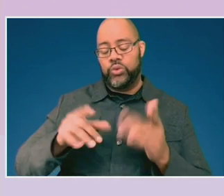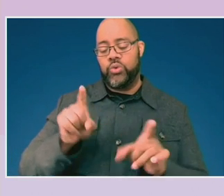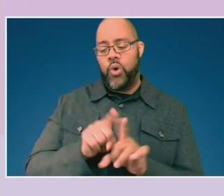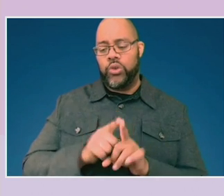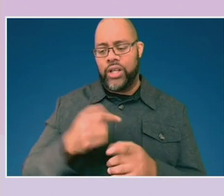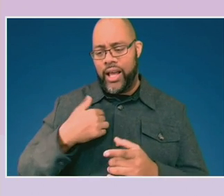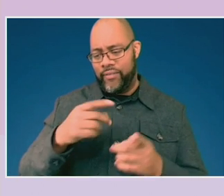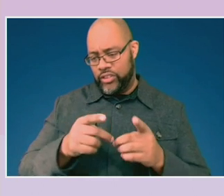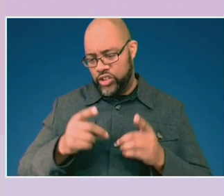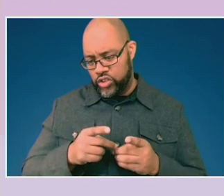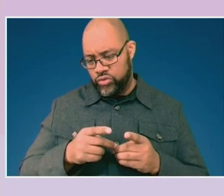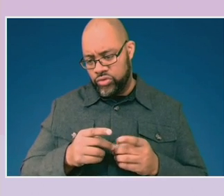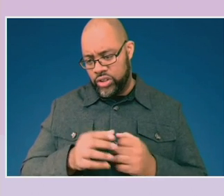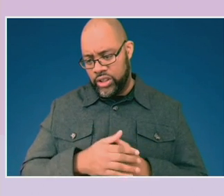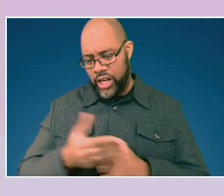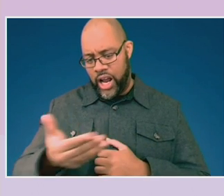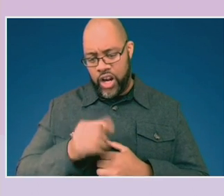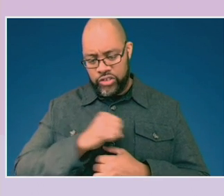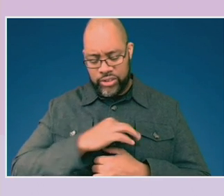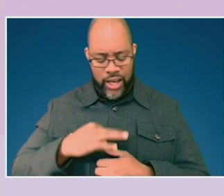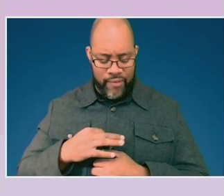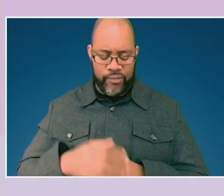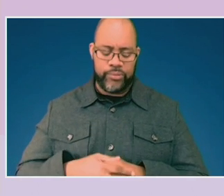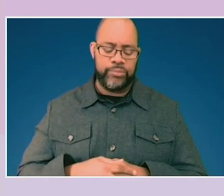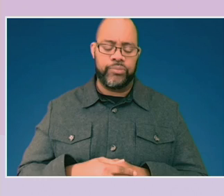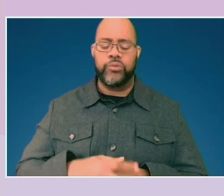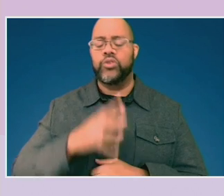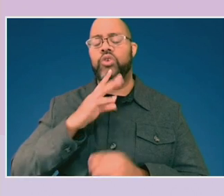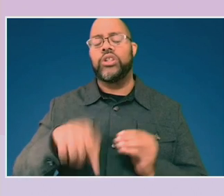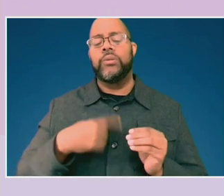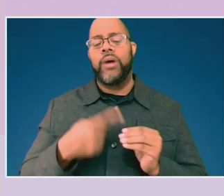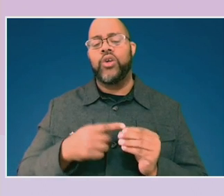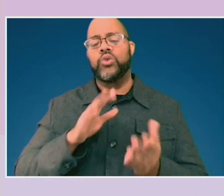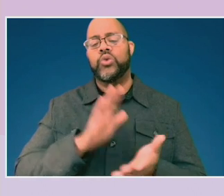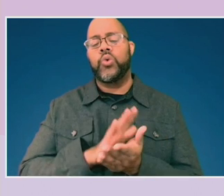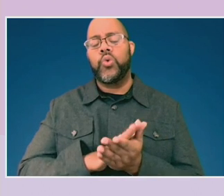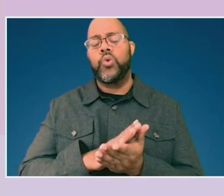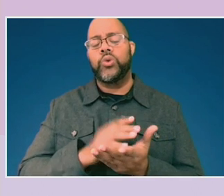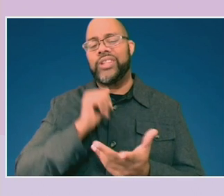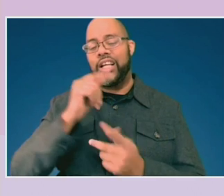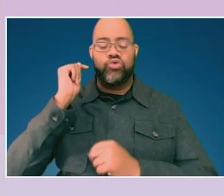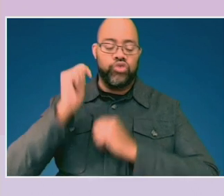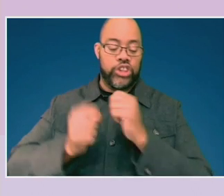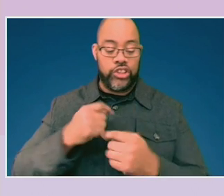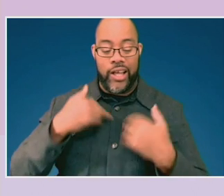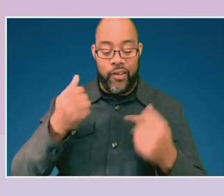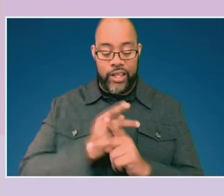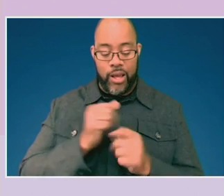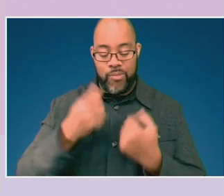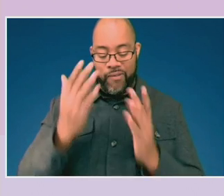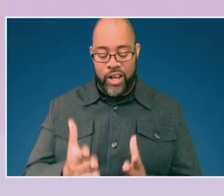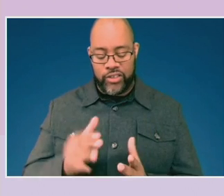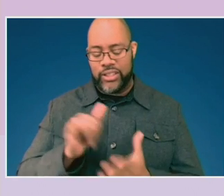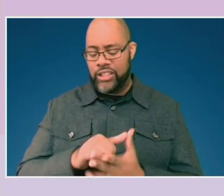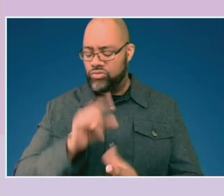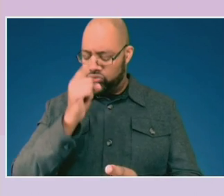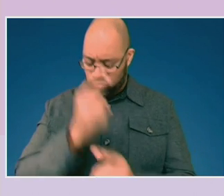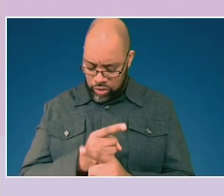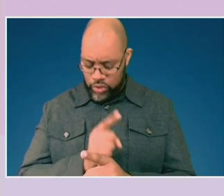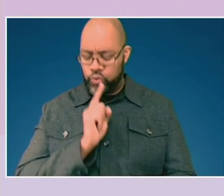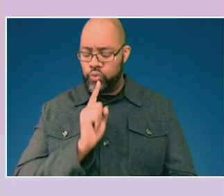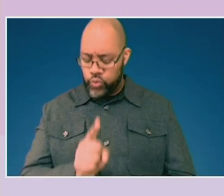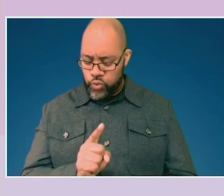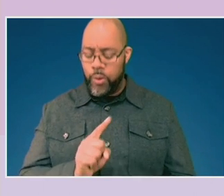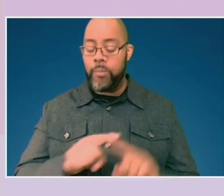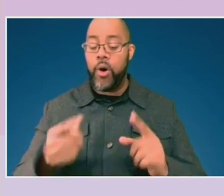district hired staff. And you talked about schools aren't traditionally healthcare providers, and that's absolutely true. What